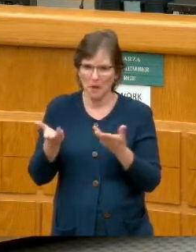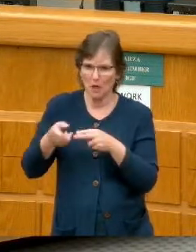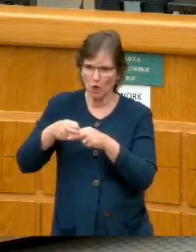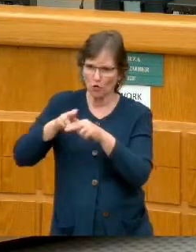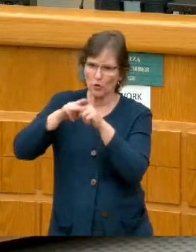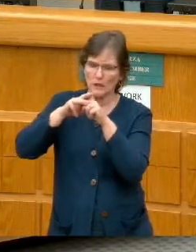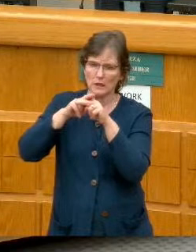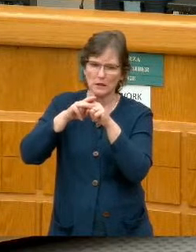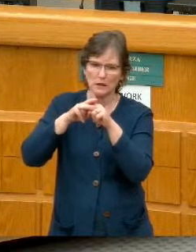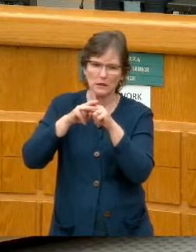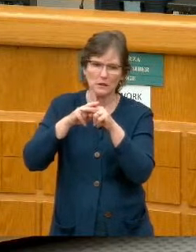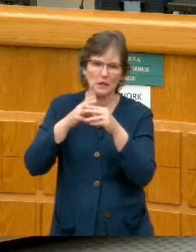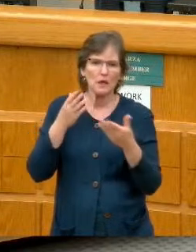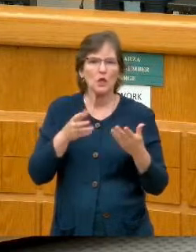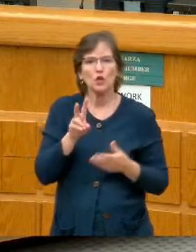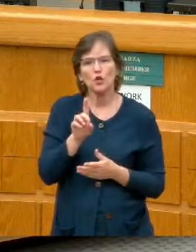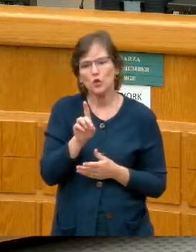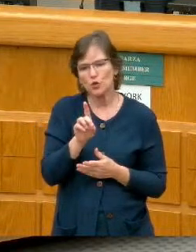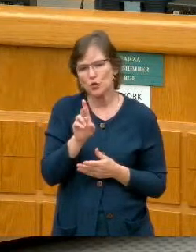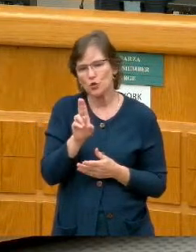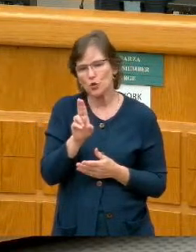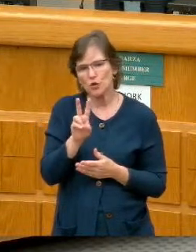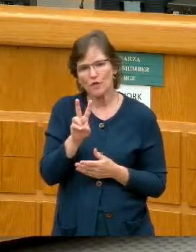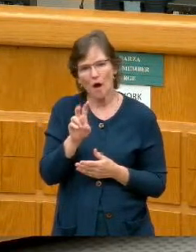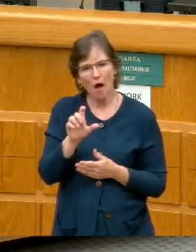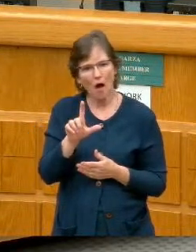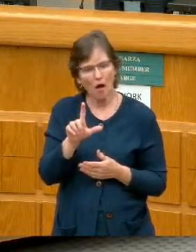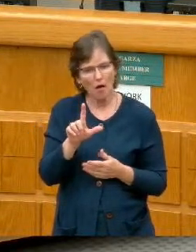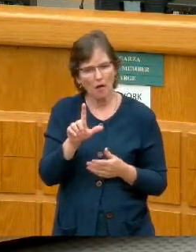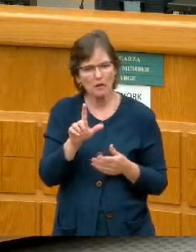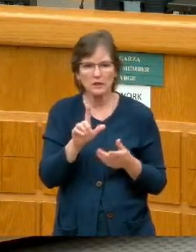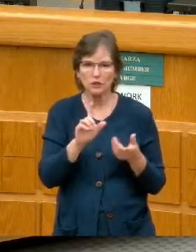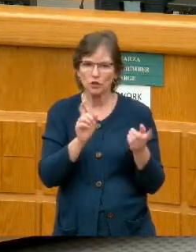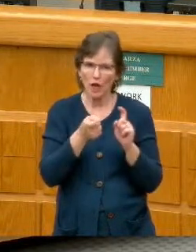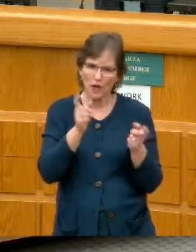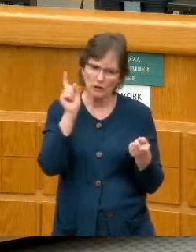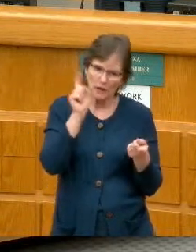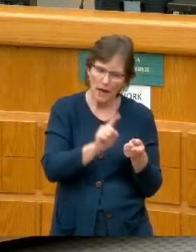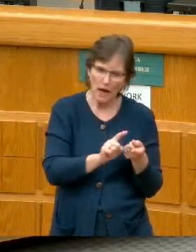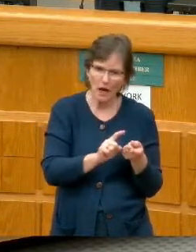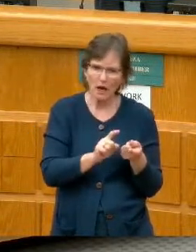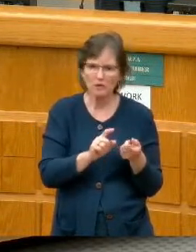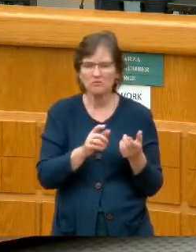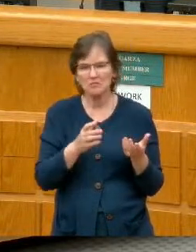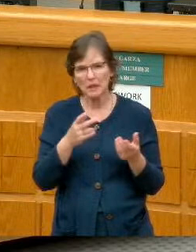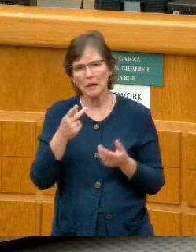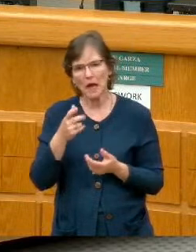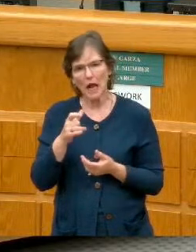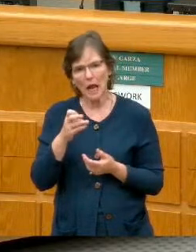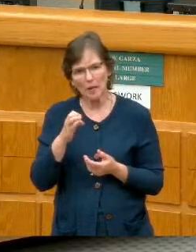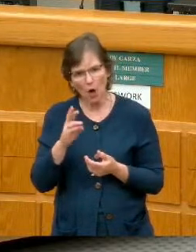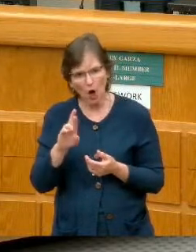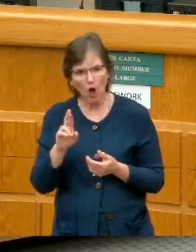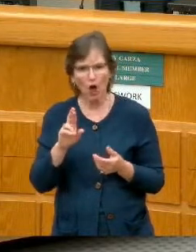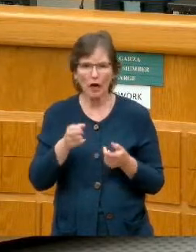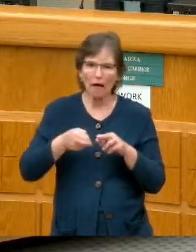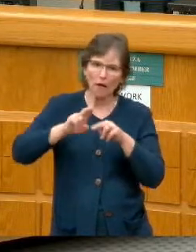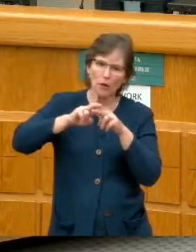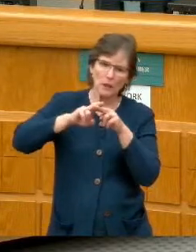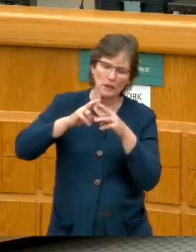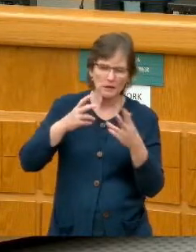off, Nueces, Clayburgh. But if you look at this overall 2-week pattern, what you'll see is that there is kind of